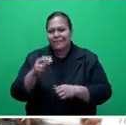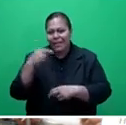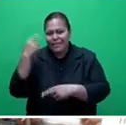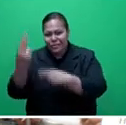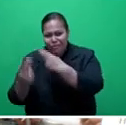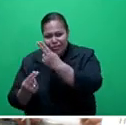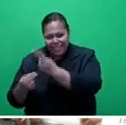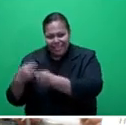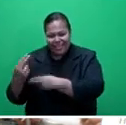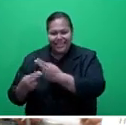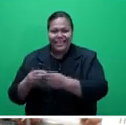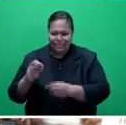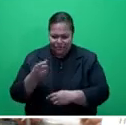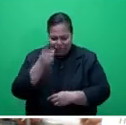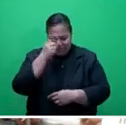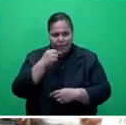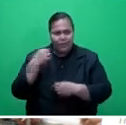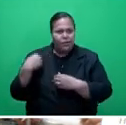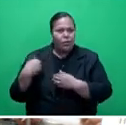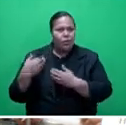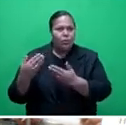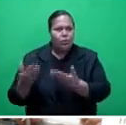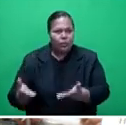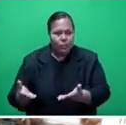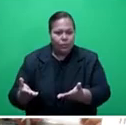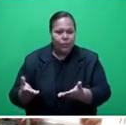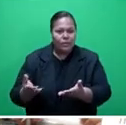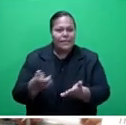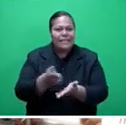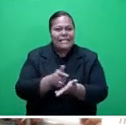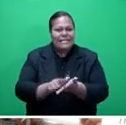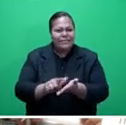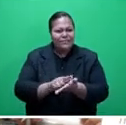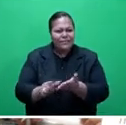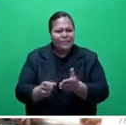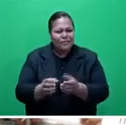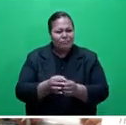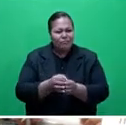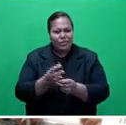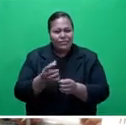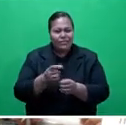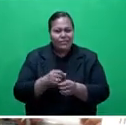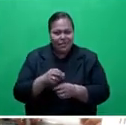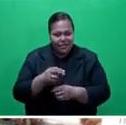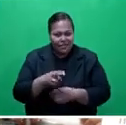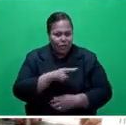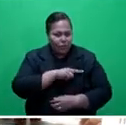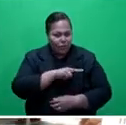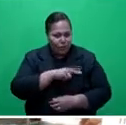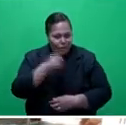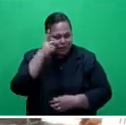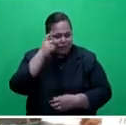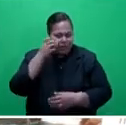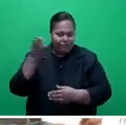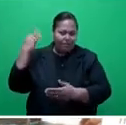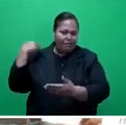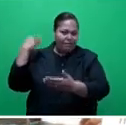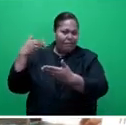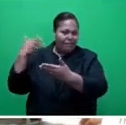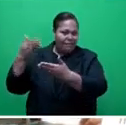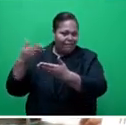and to carry forward that precious gift, that noble idea passed on from generation to